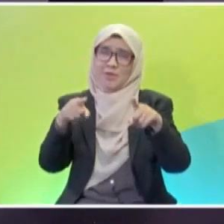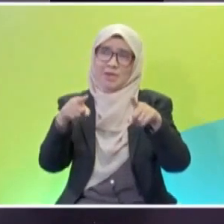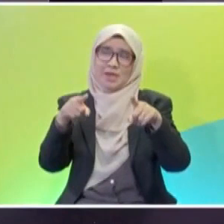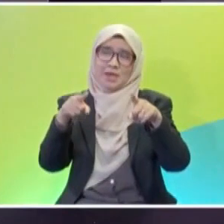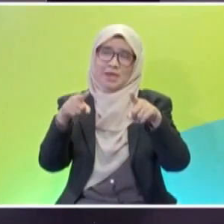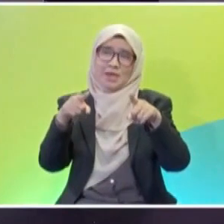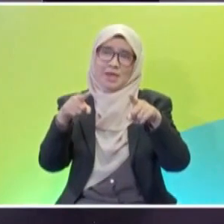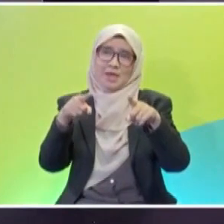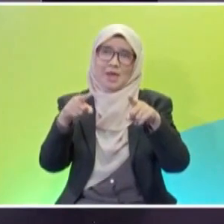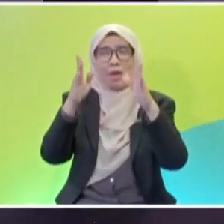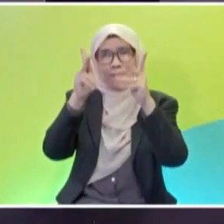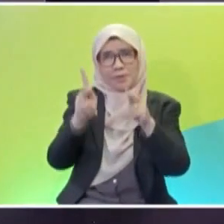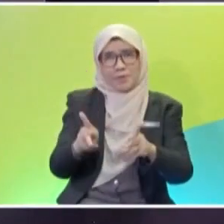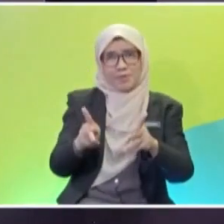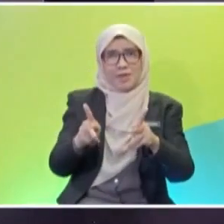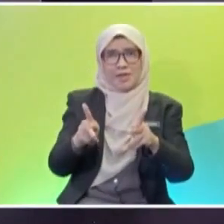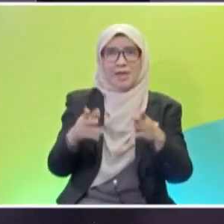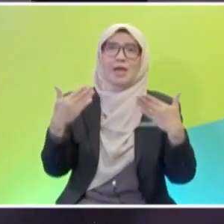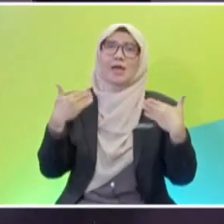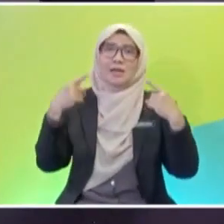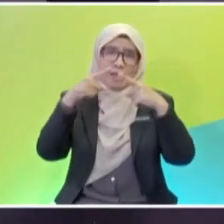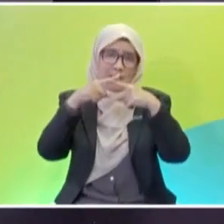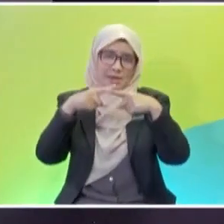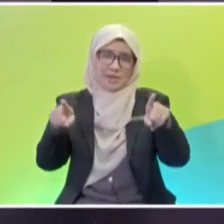So, paragraph 4, Xuanlin.